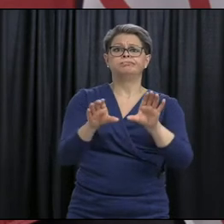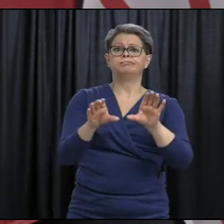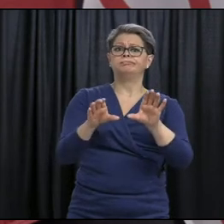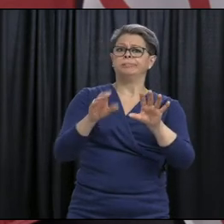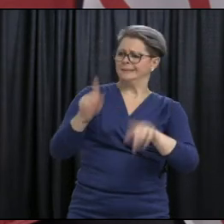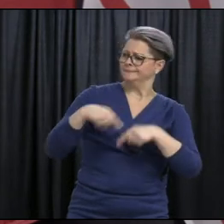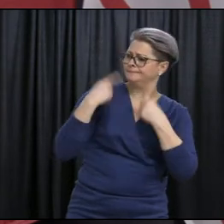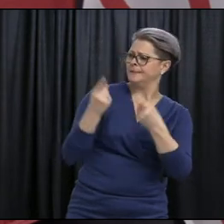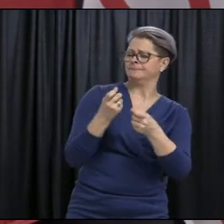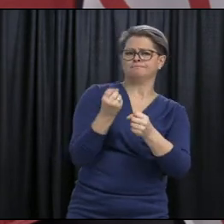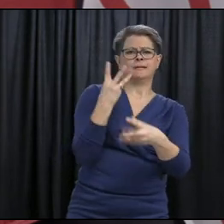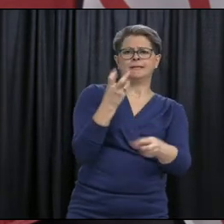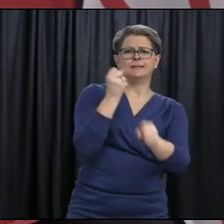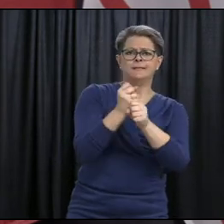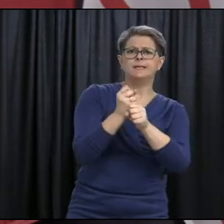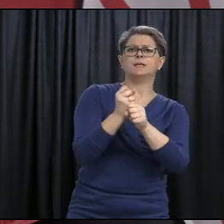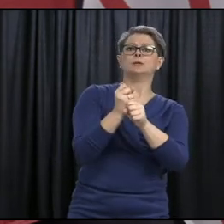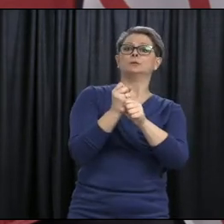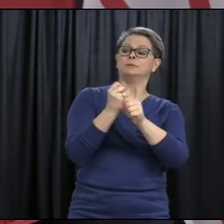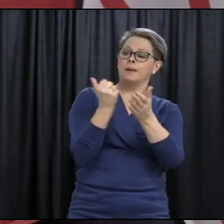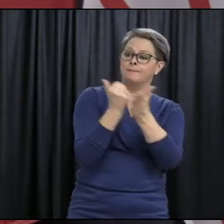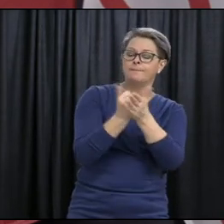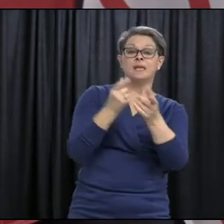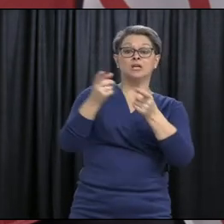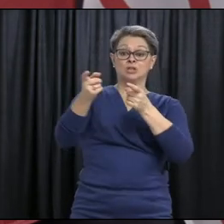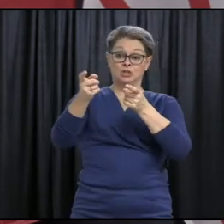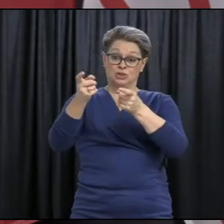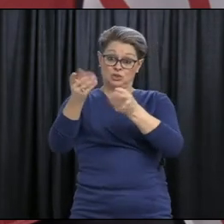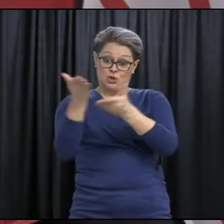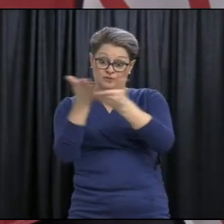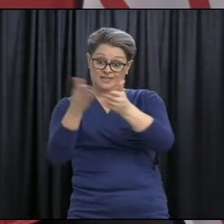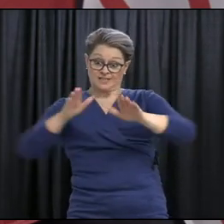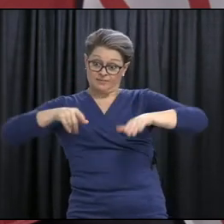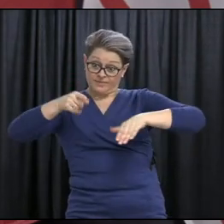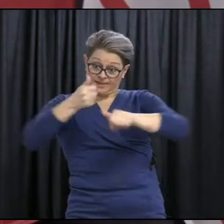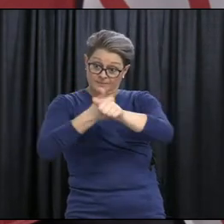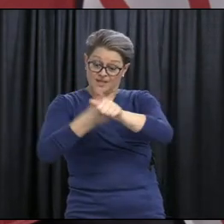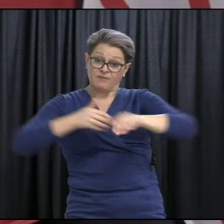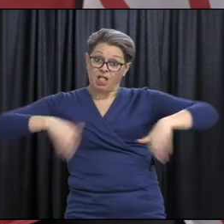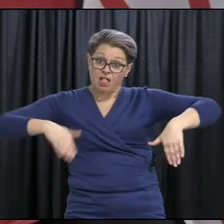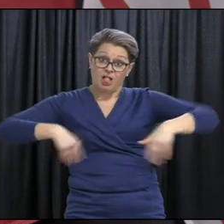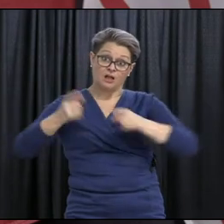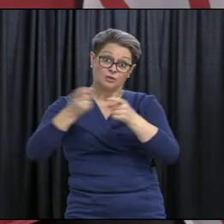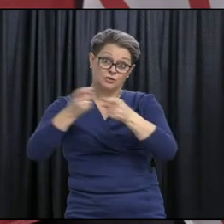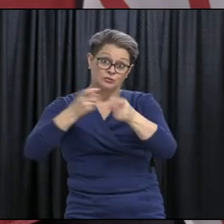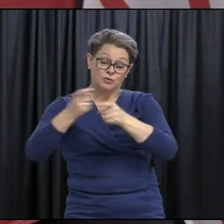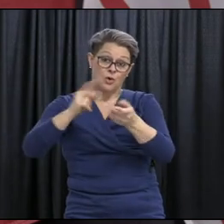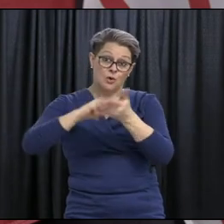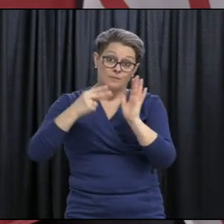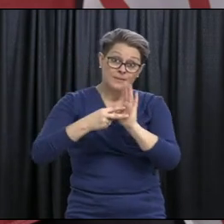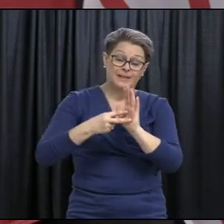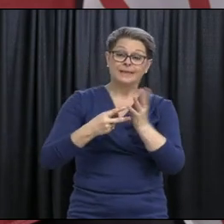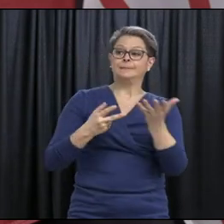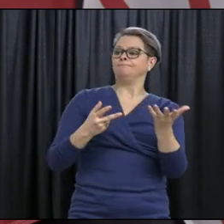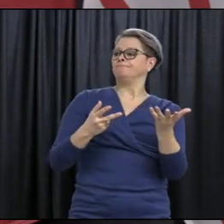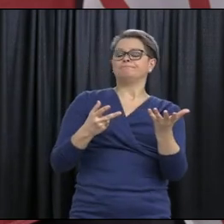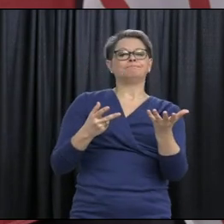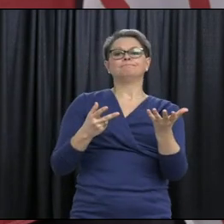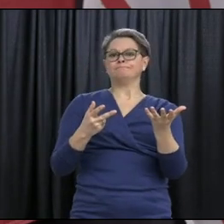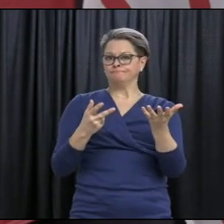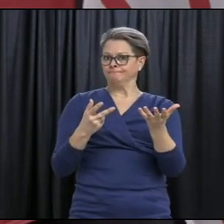perceived barriers to services becoming regulated and have available a grant for family